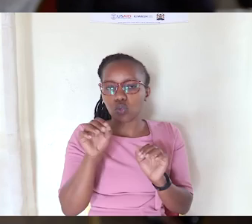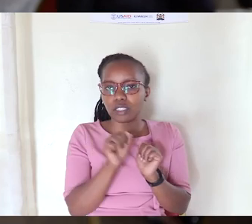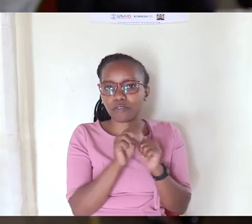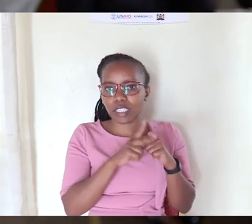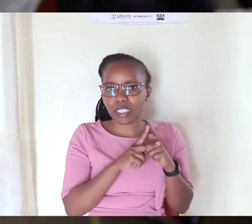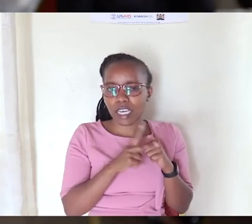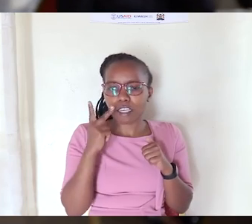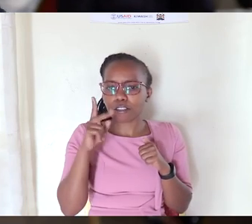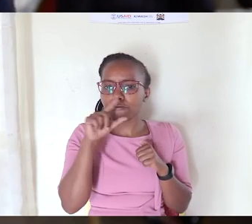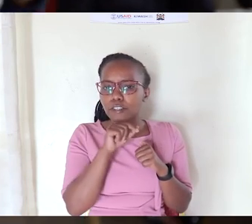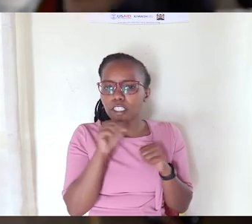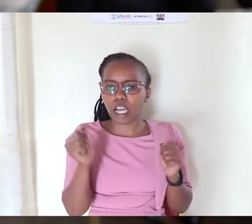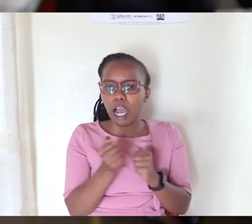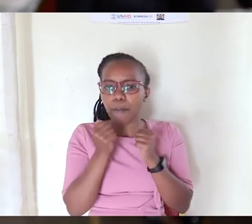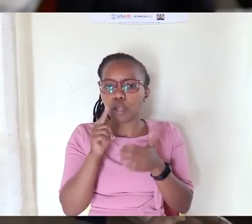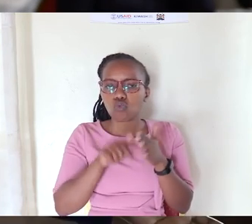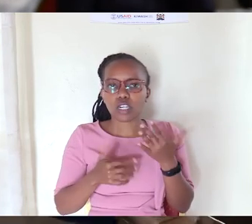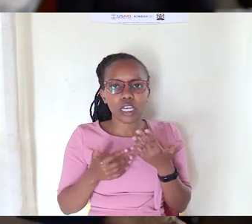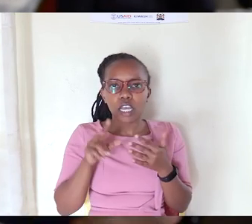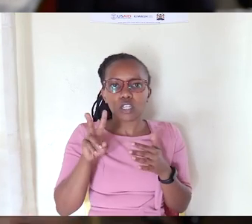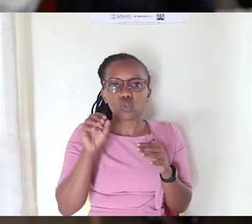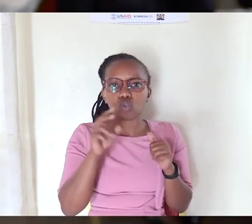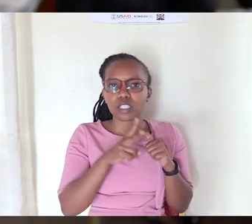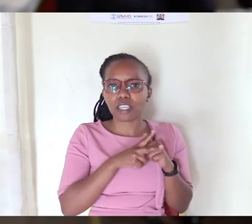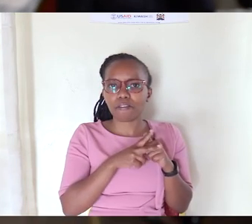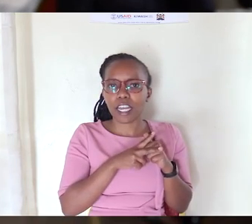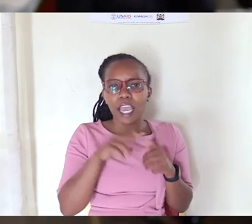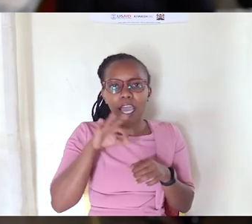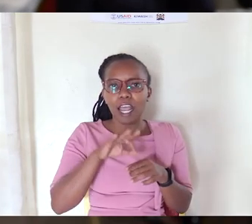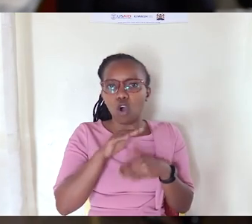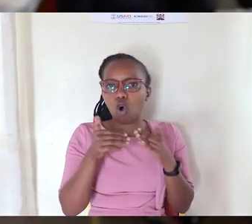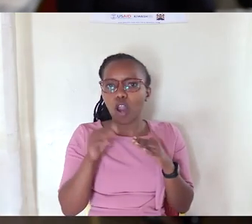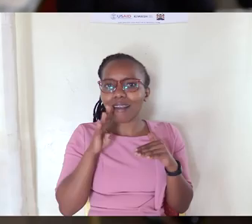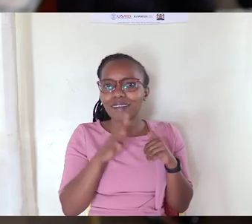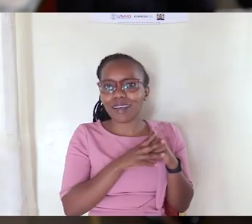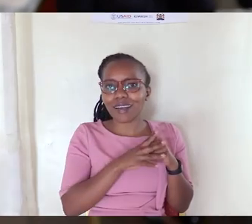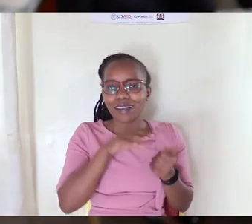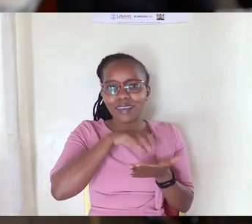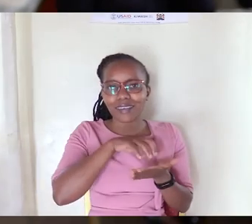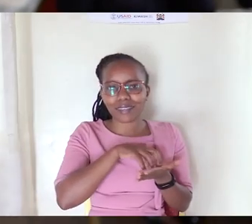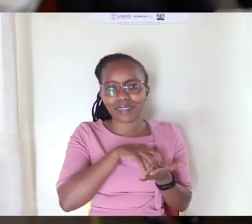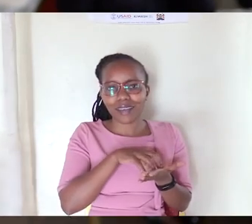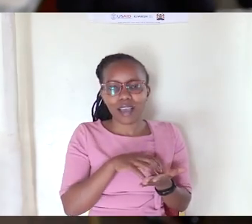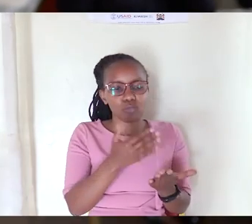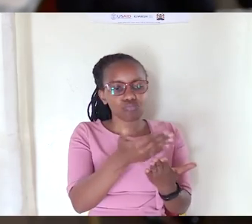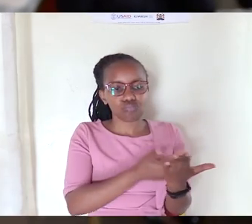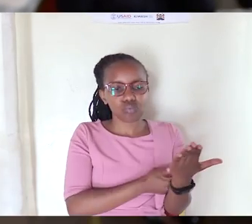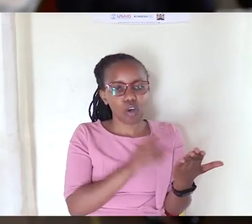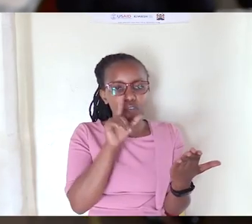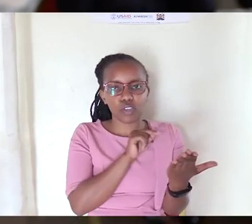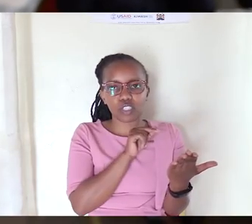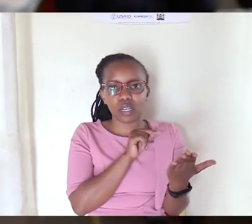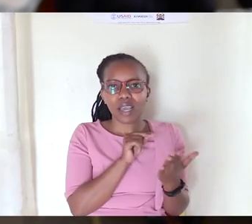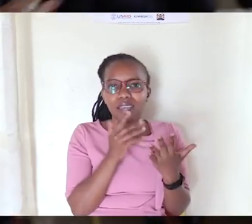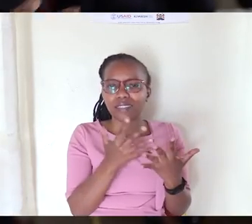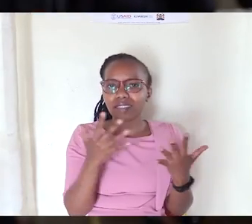2017. We saw in the 2007 elections where over 900 cases were documented. So it's a